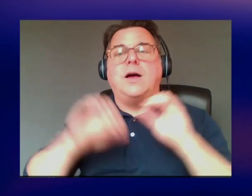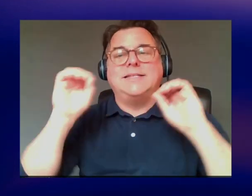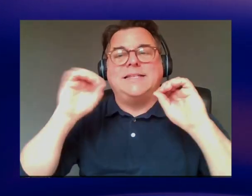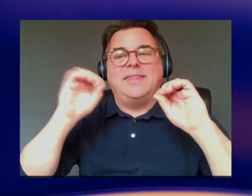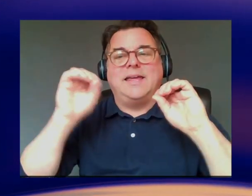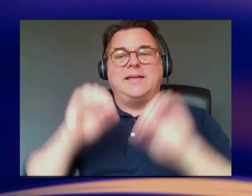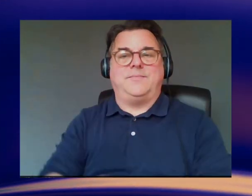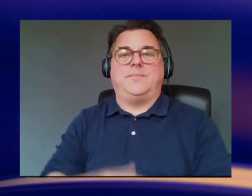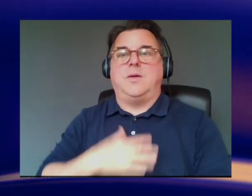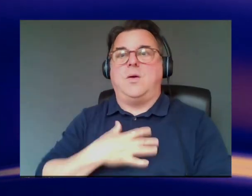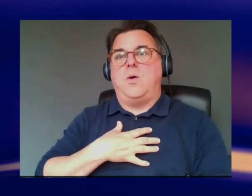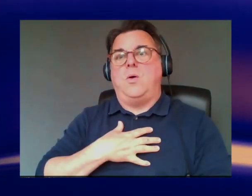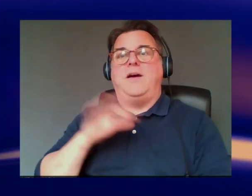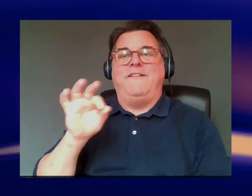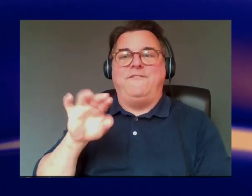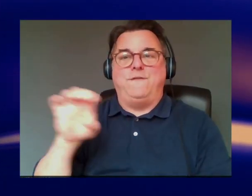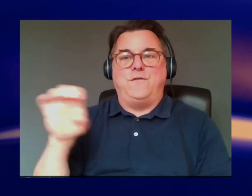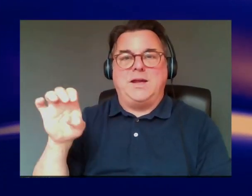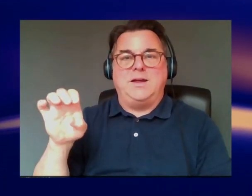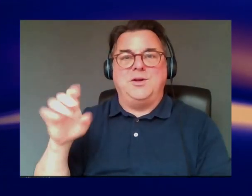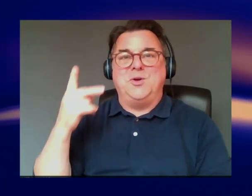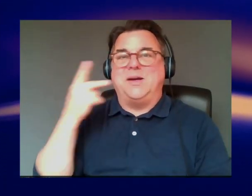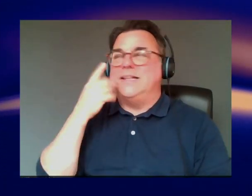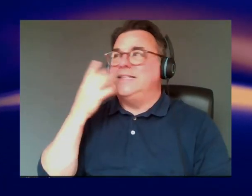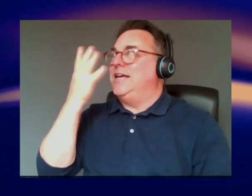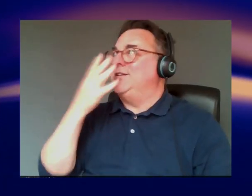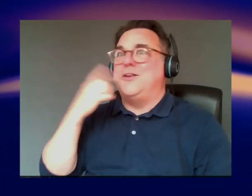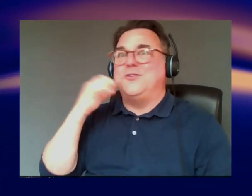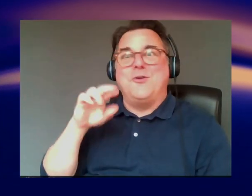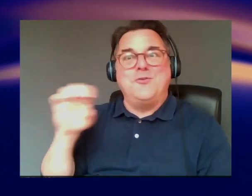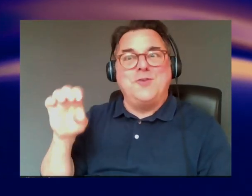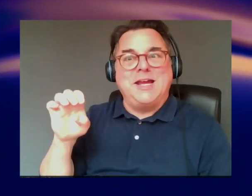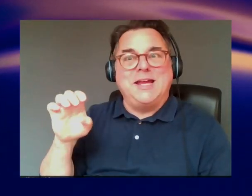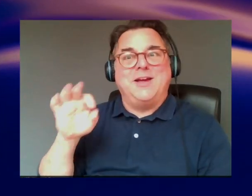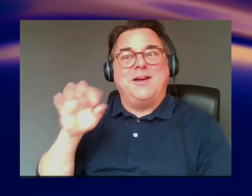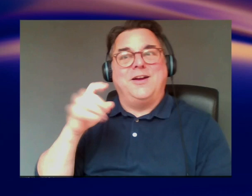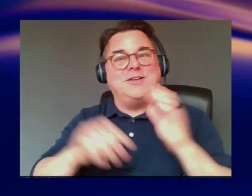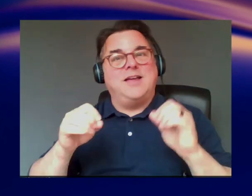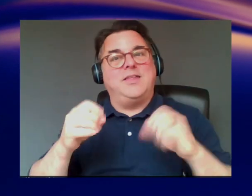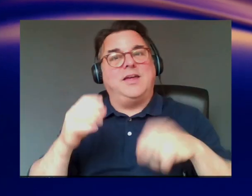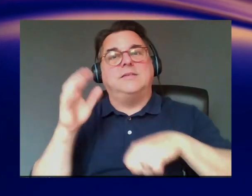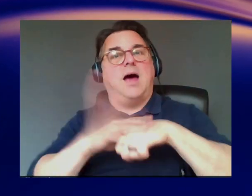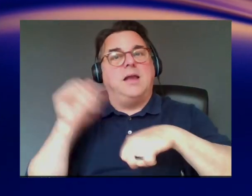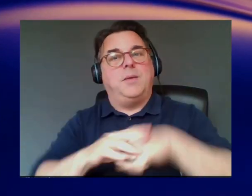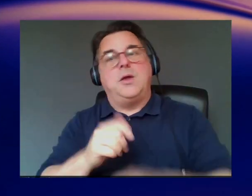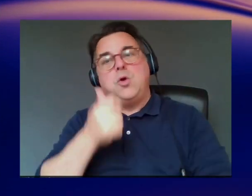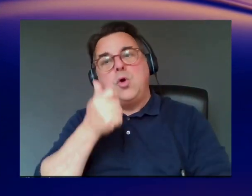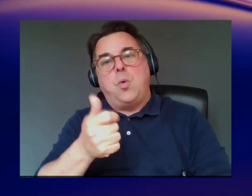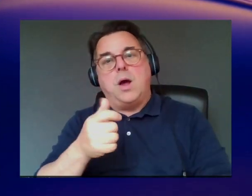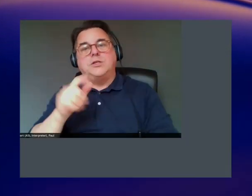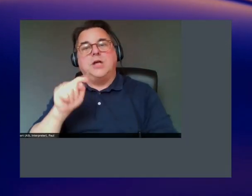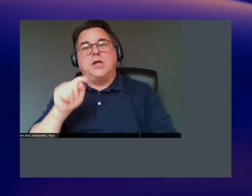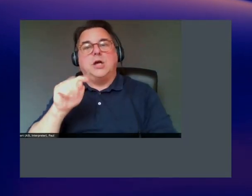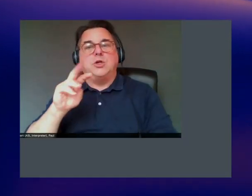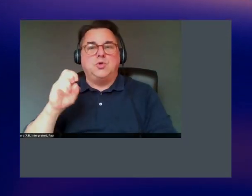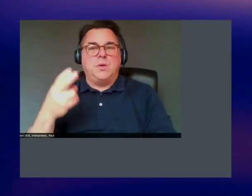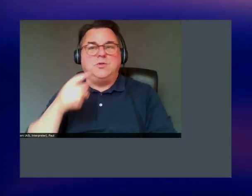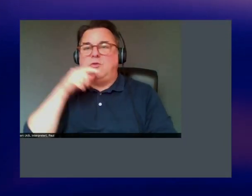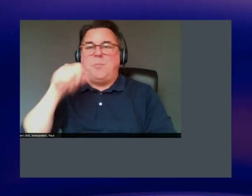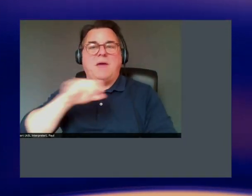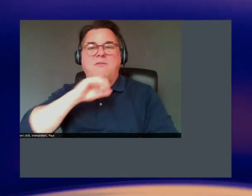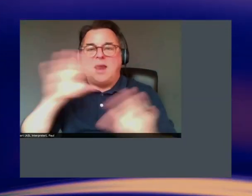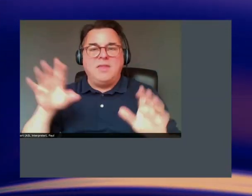better really helps expand what your capabilities are as a tech field person. Yes. And I think